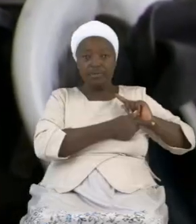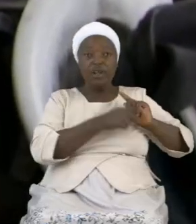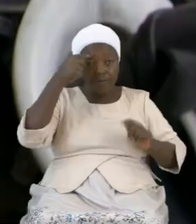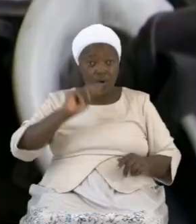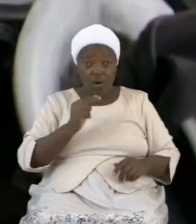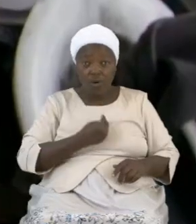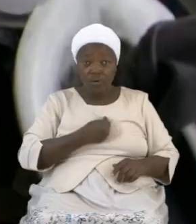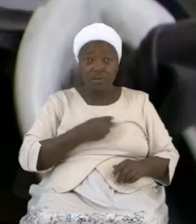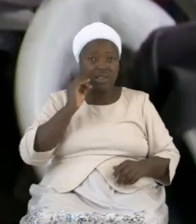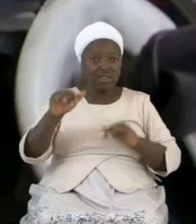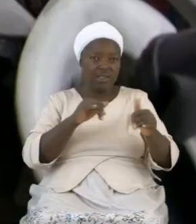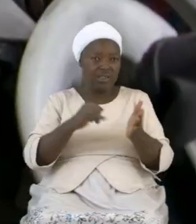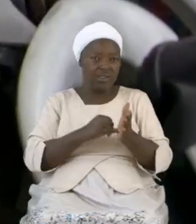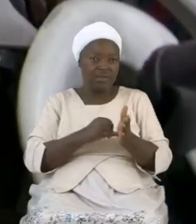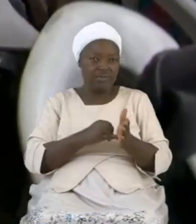For us,